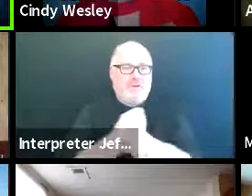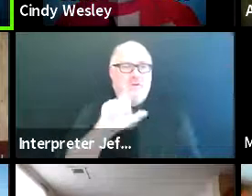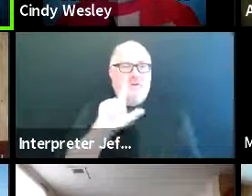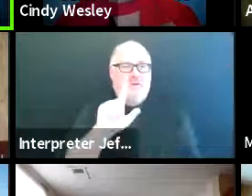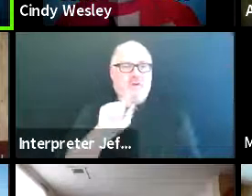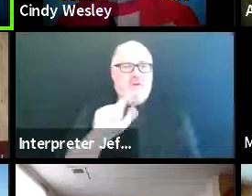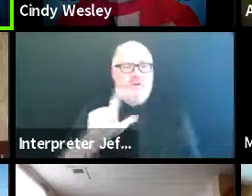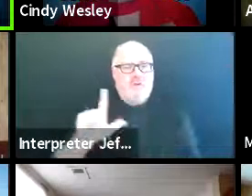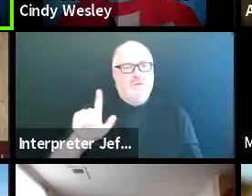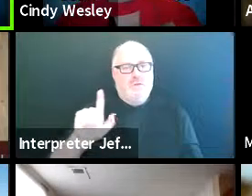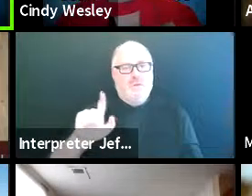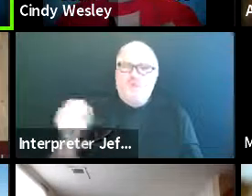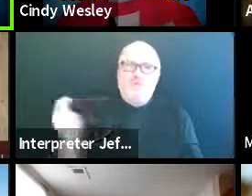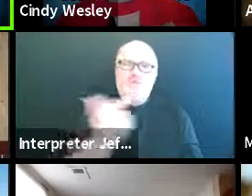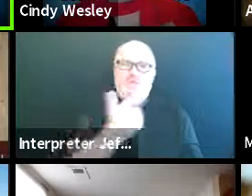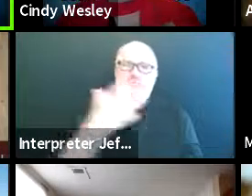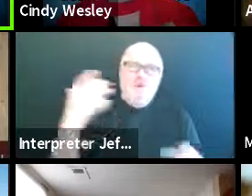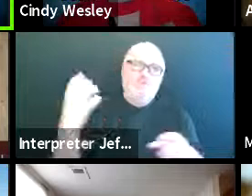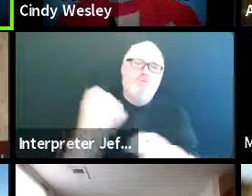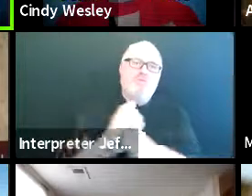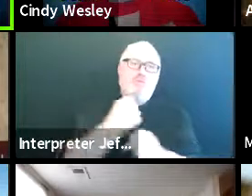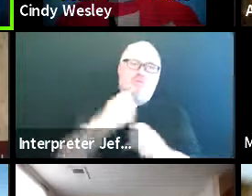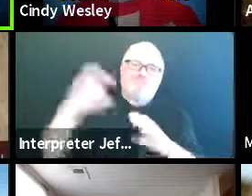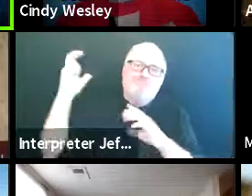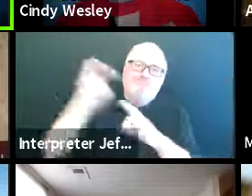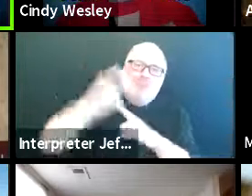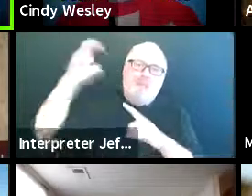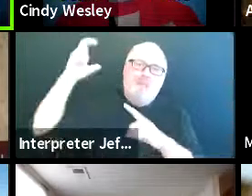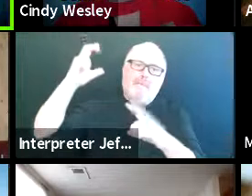You've all earned an amazing accomplishment.